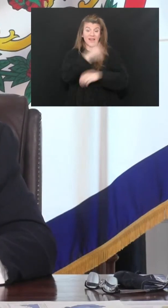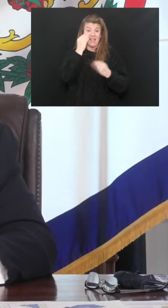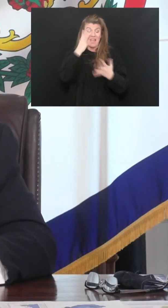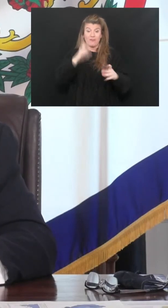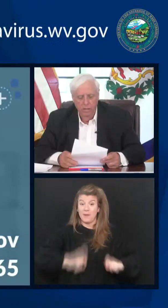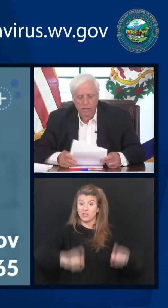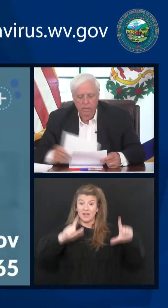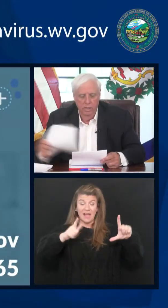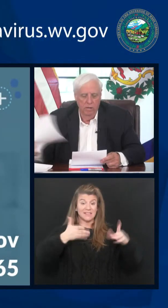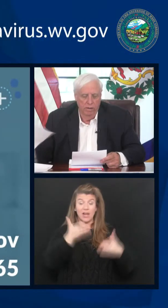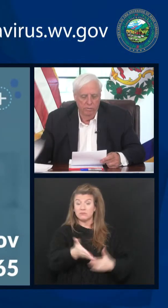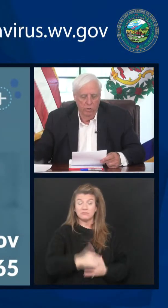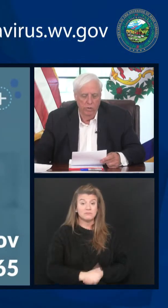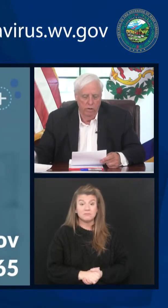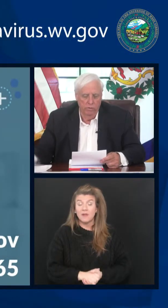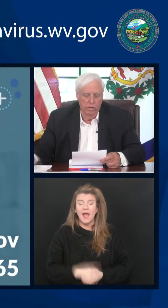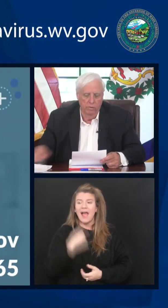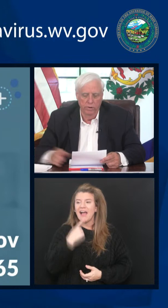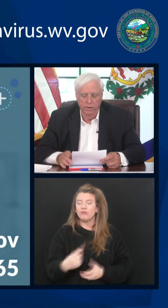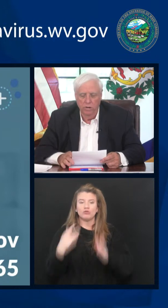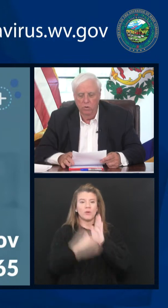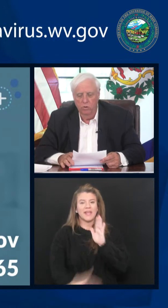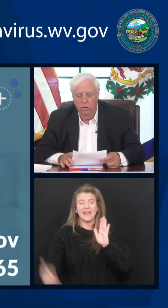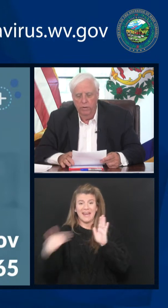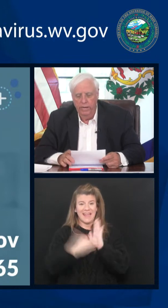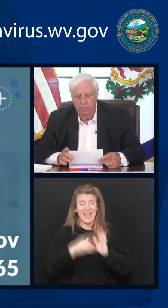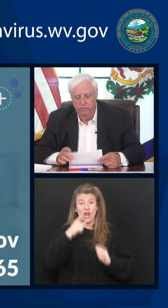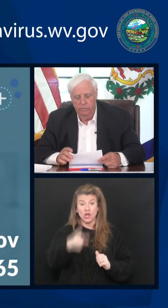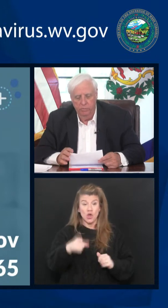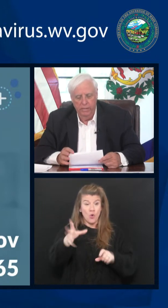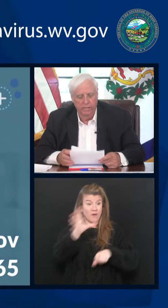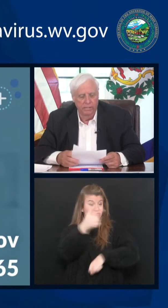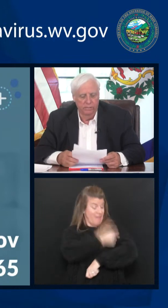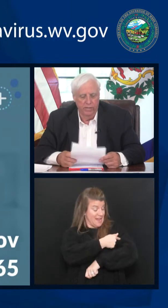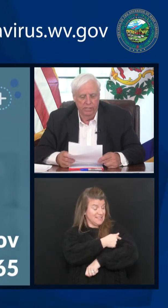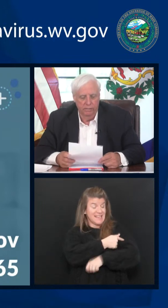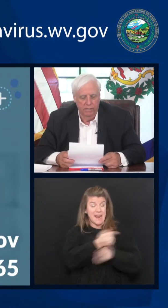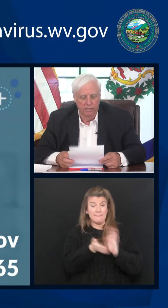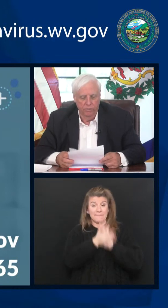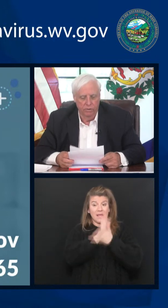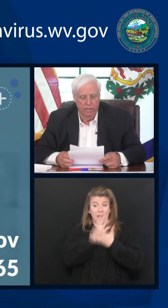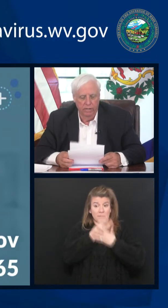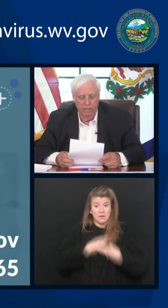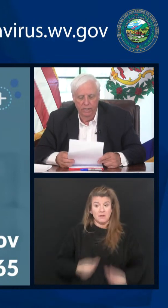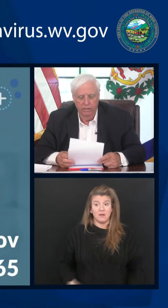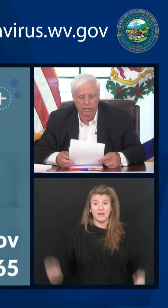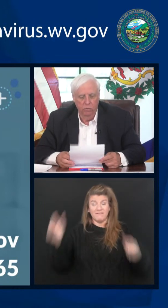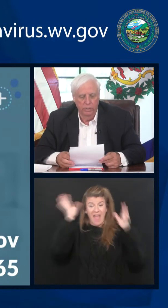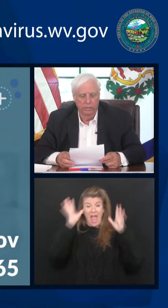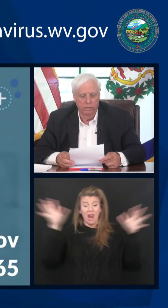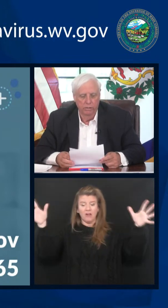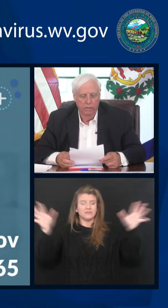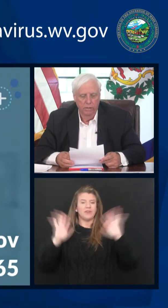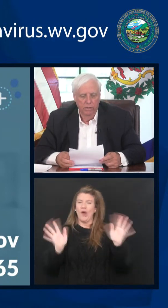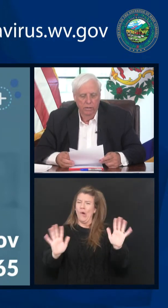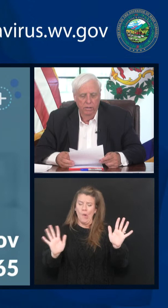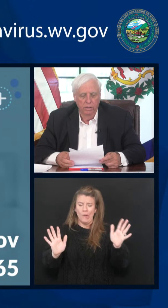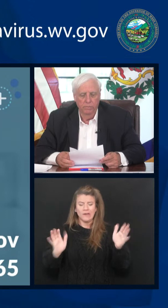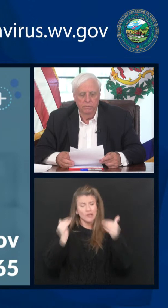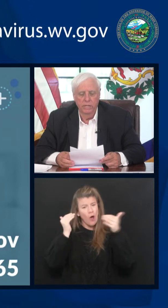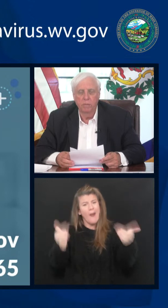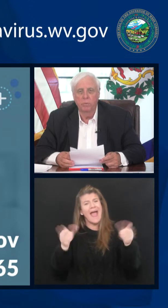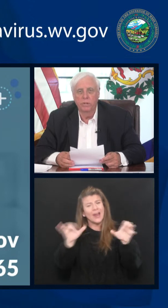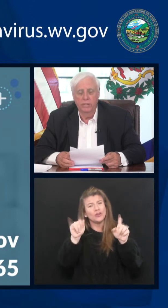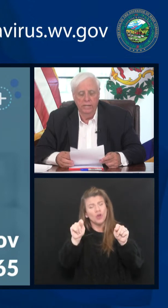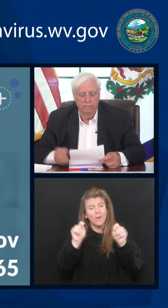lines up. I've told you over and over, you're not going to grow antlers from taking this vaccine. For crying out loud, get with it. From